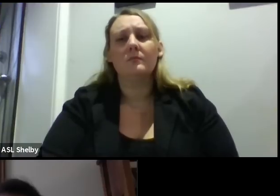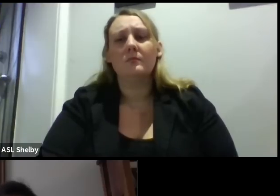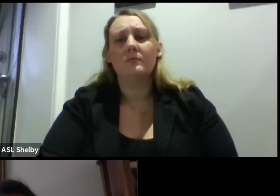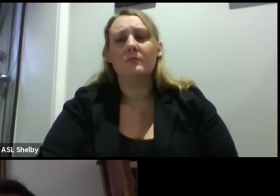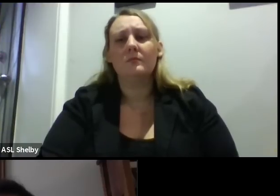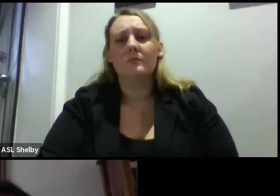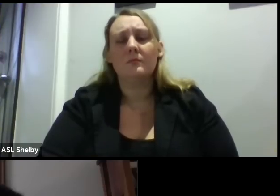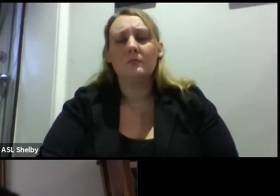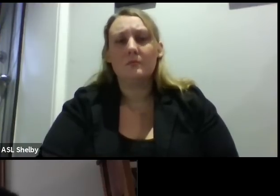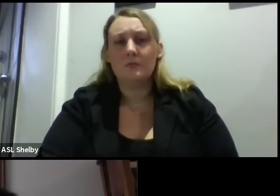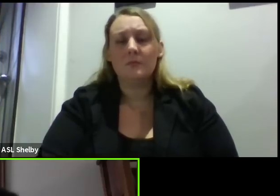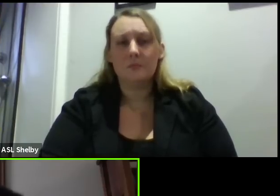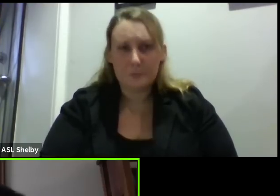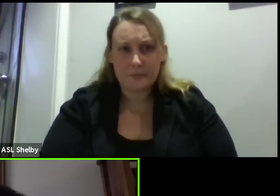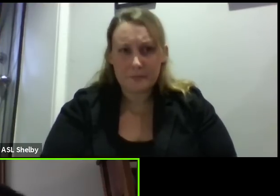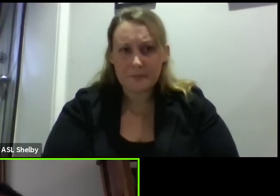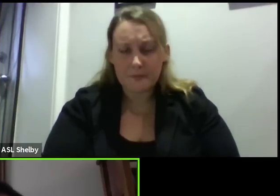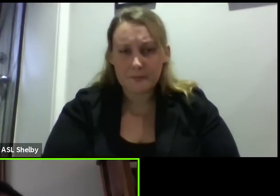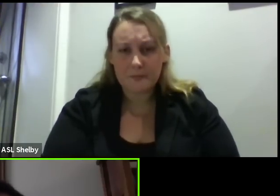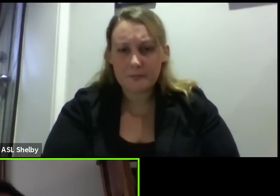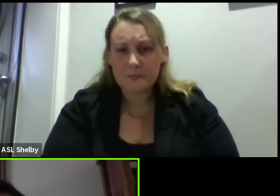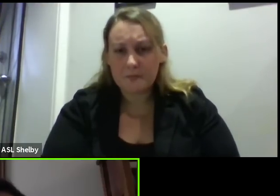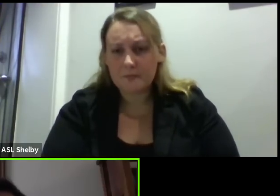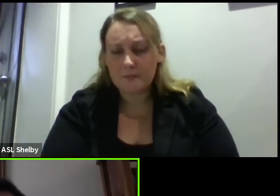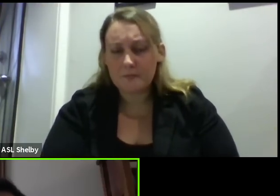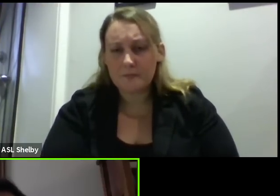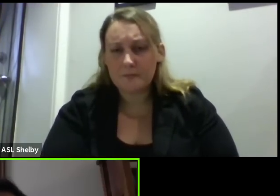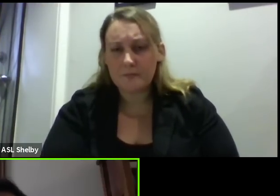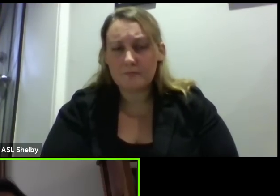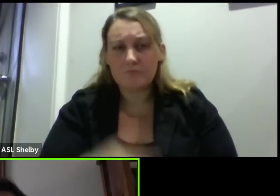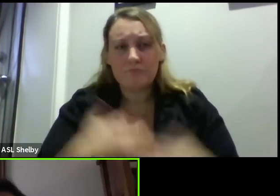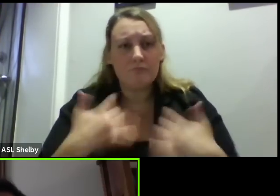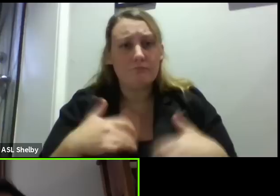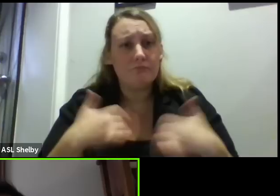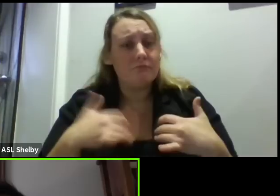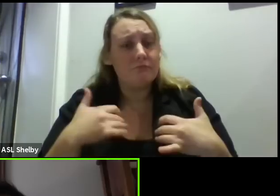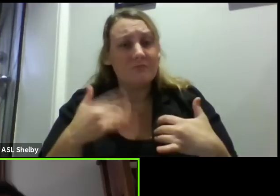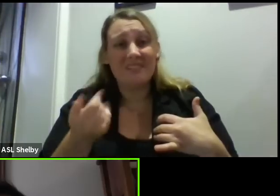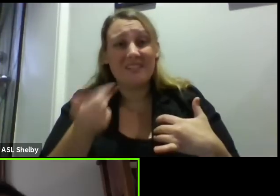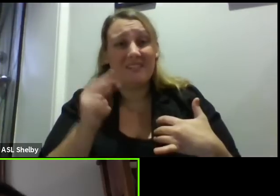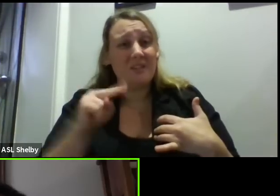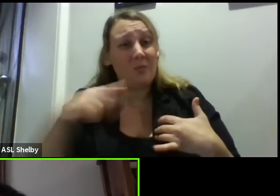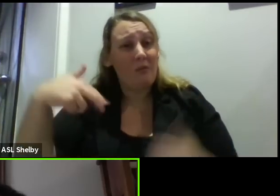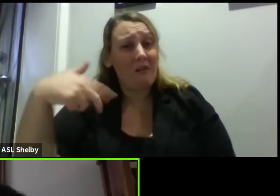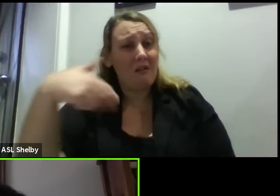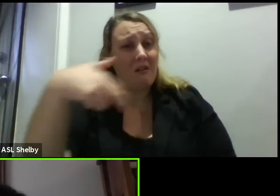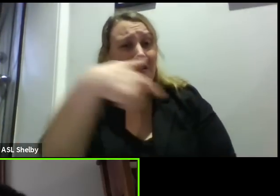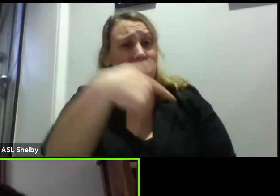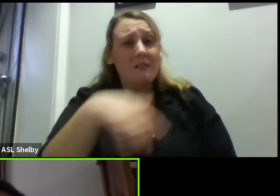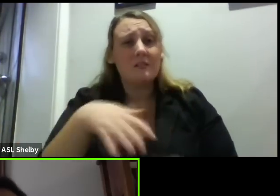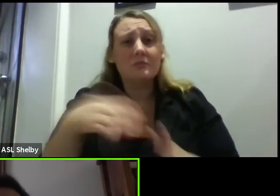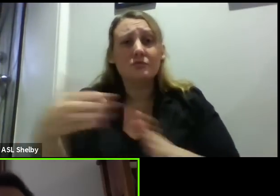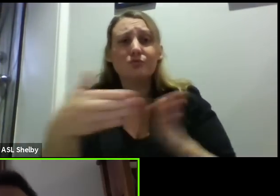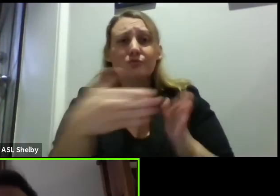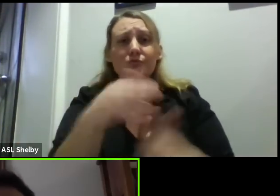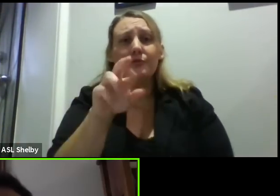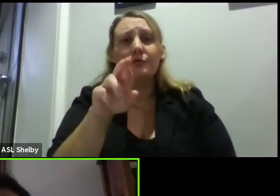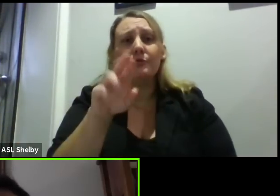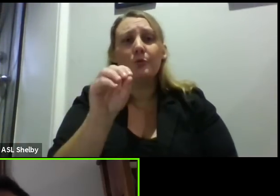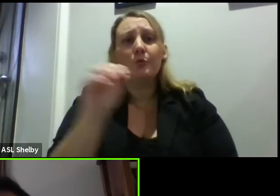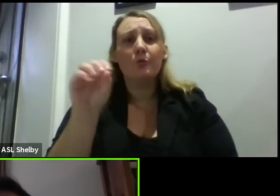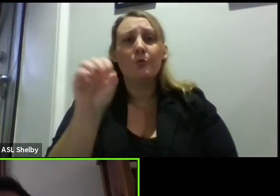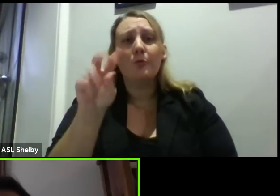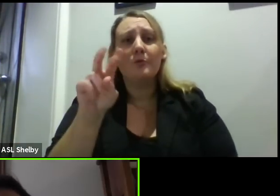deportación. It's unbelievable how even walking down Roosevelt Avenue almost borders on a